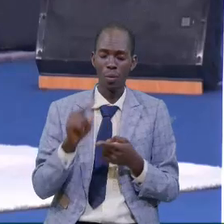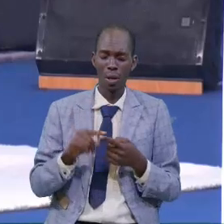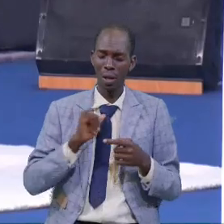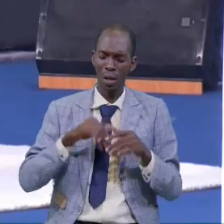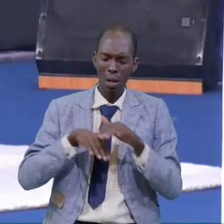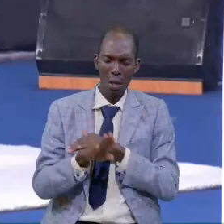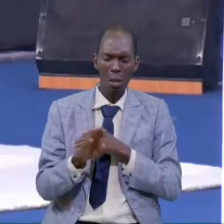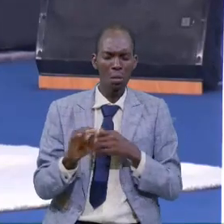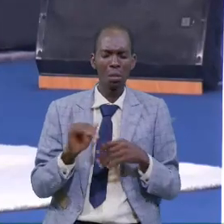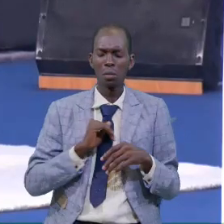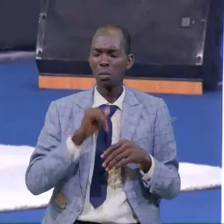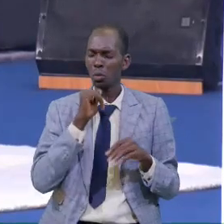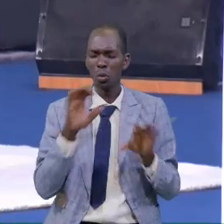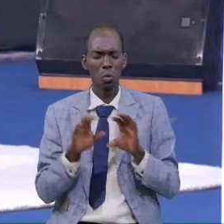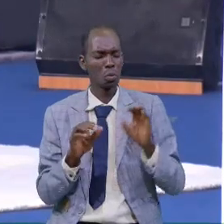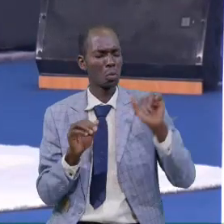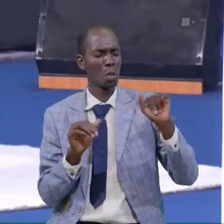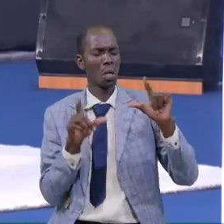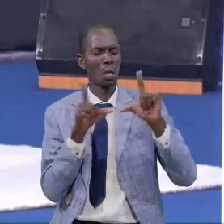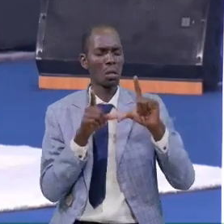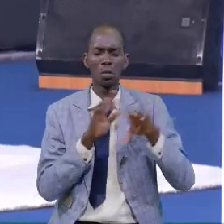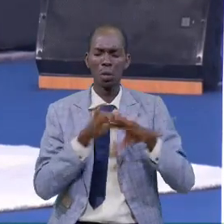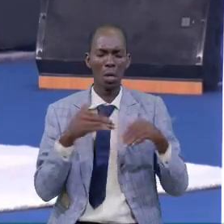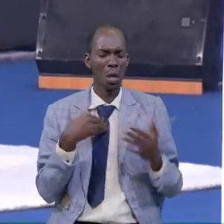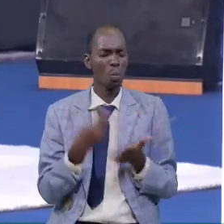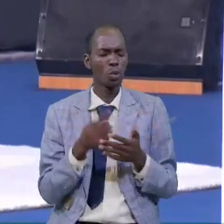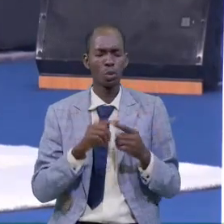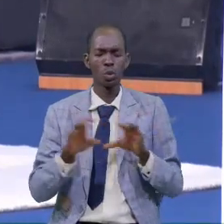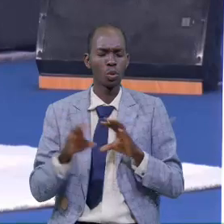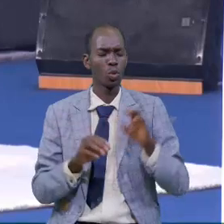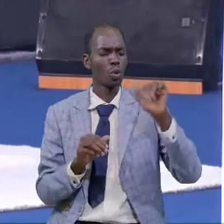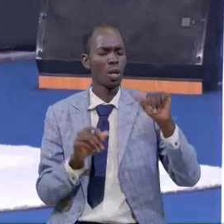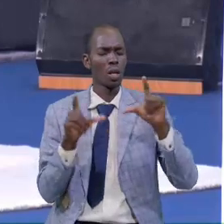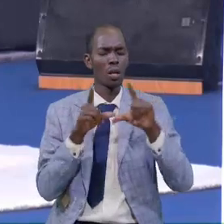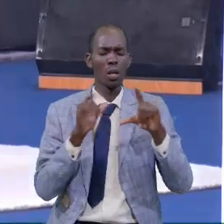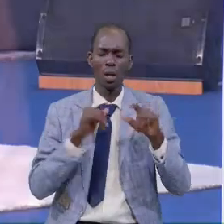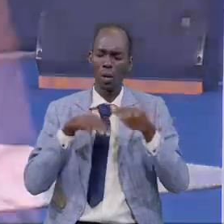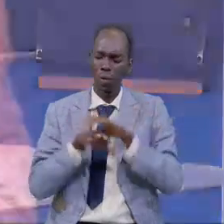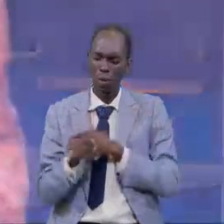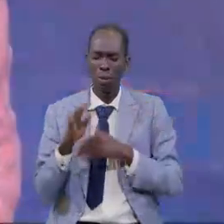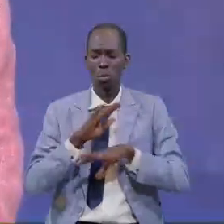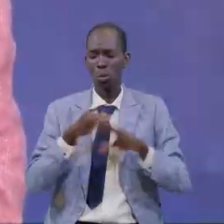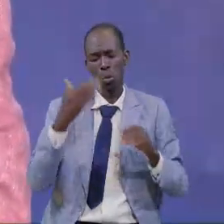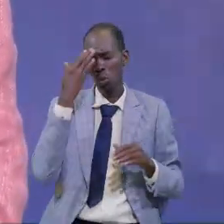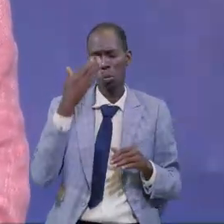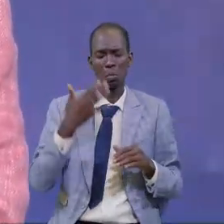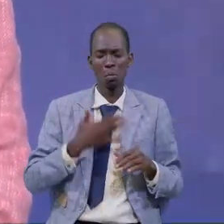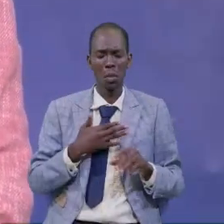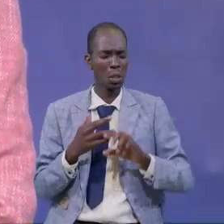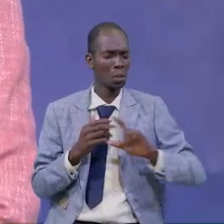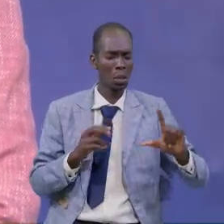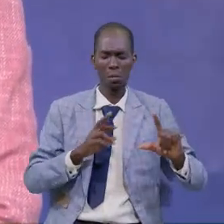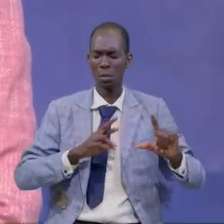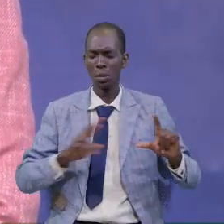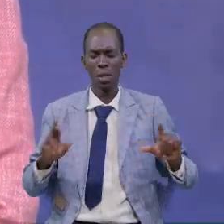level. I didn't have the money to do A level. And I went there. I didn't know my left from my right. At university, when I came out of